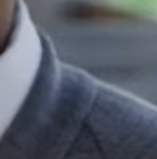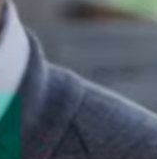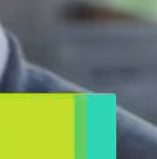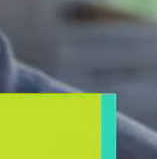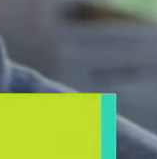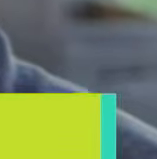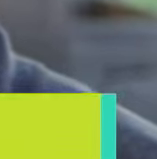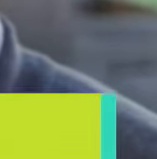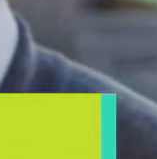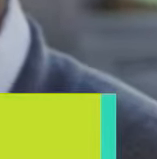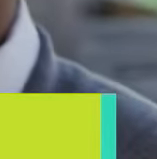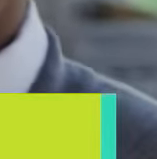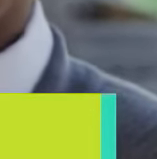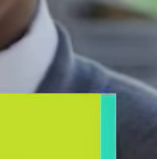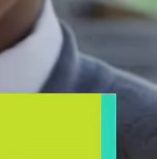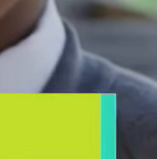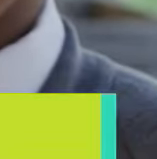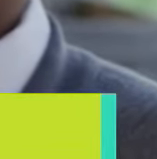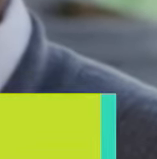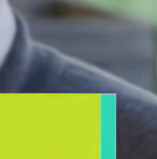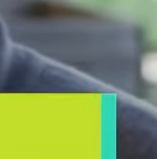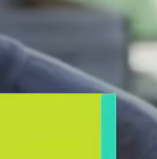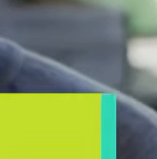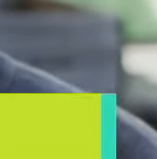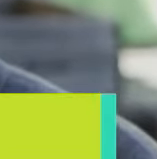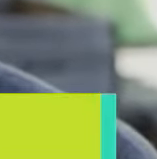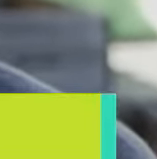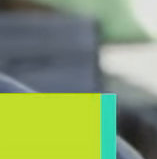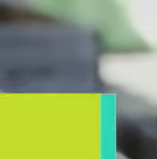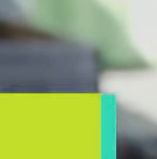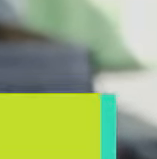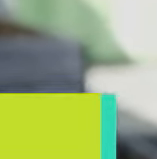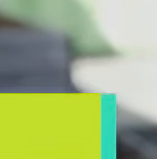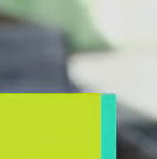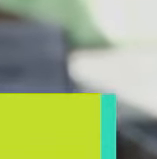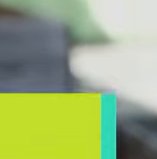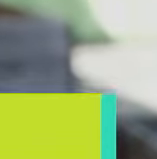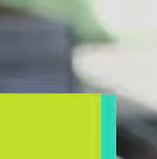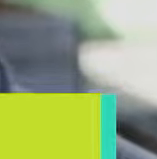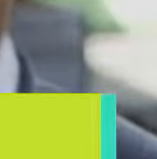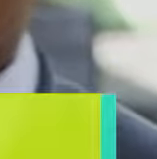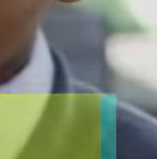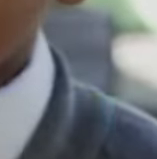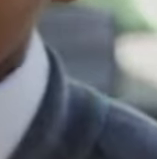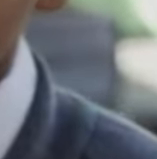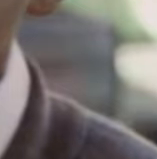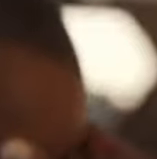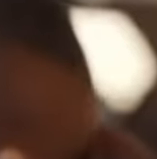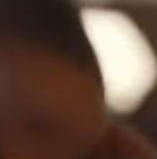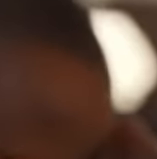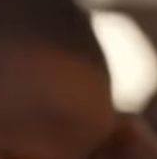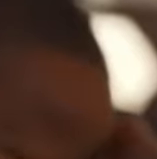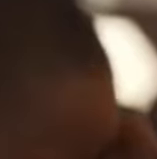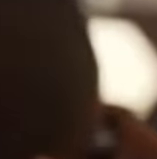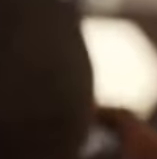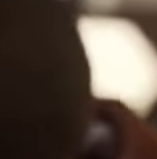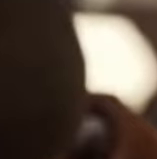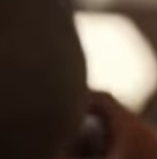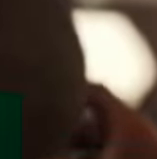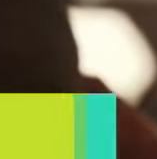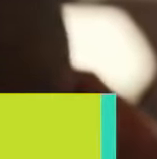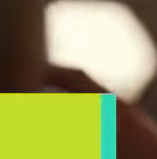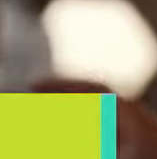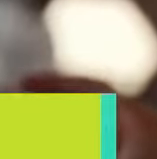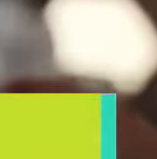not offensive. It is you learn, but you're also playing at the same time. The game doesn't